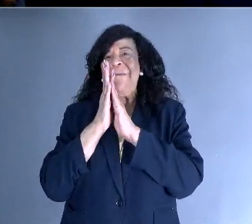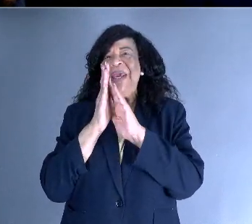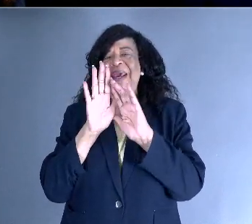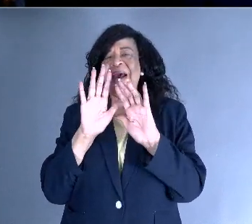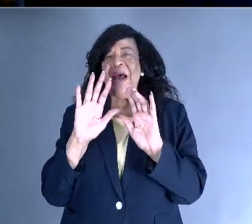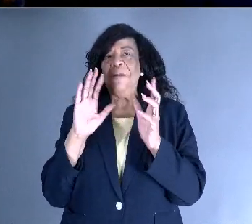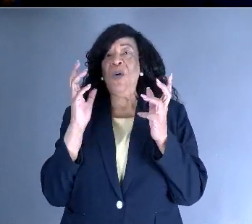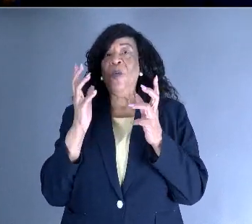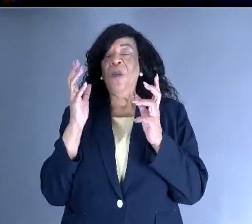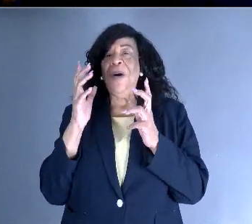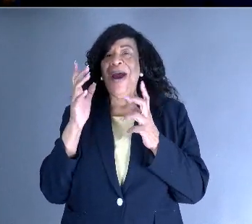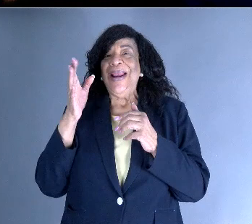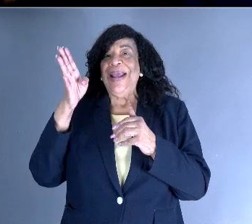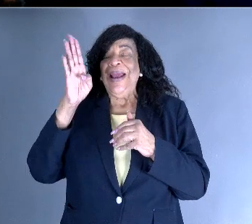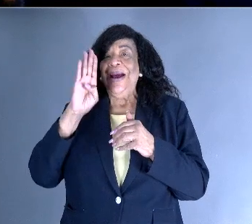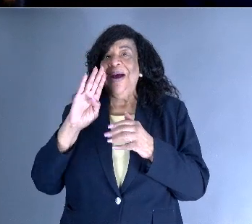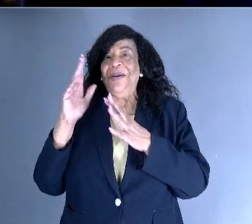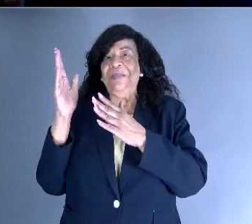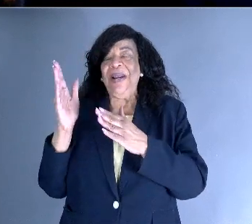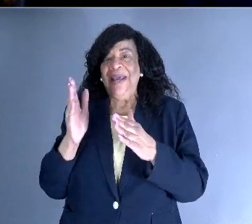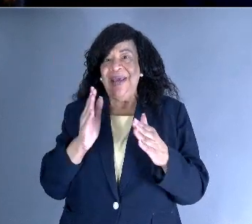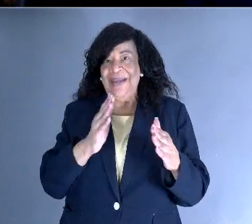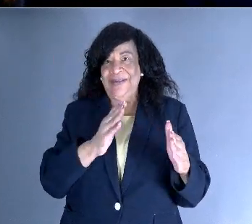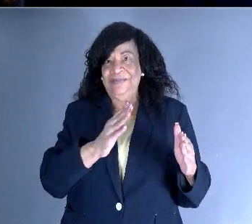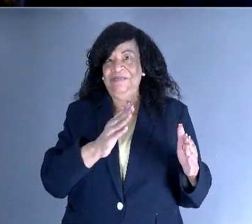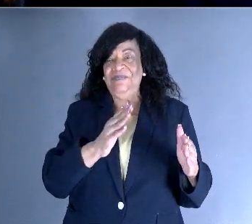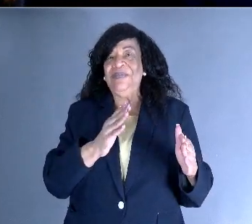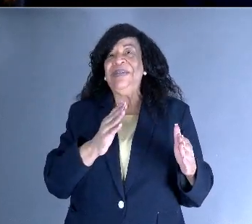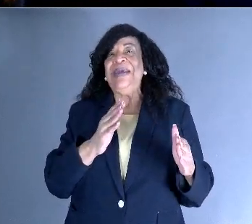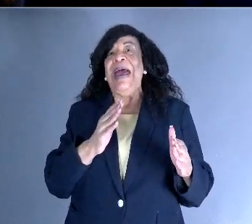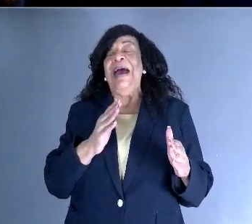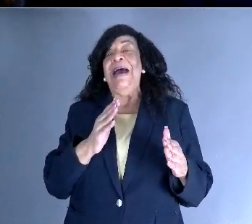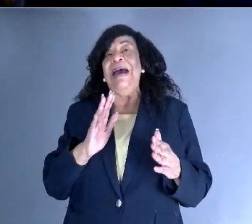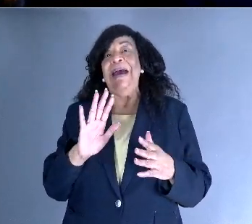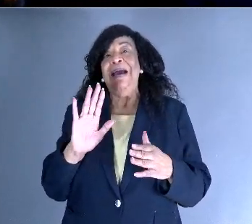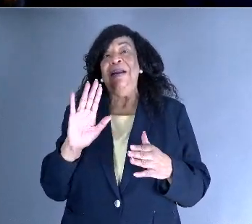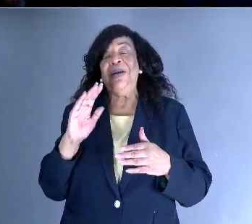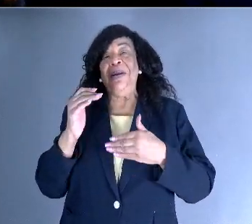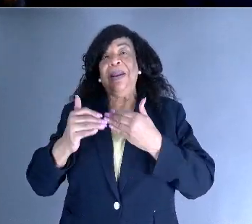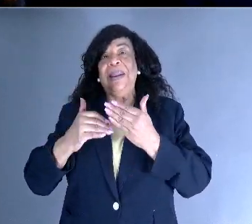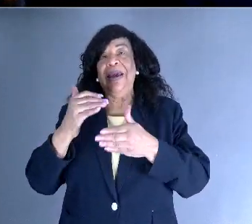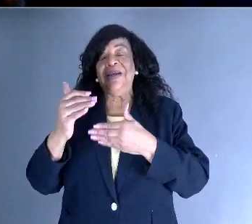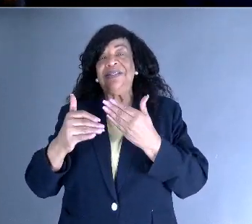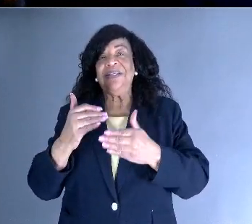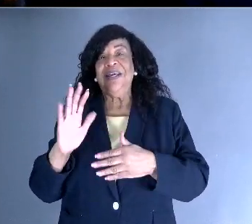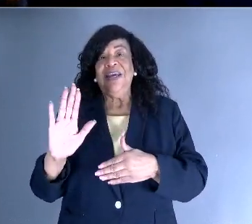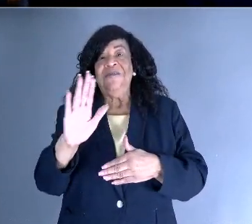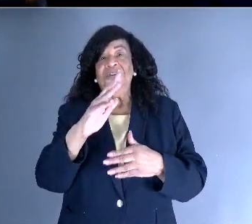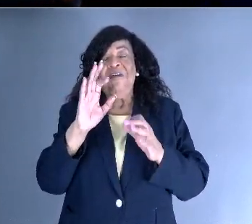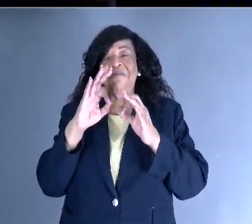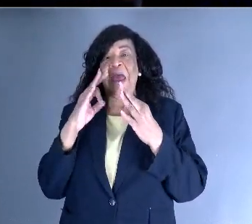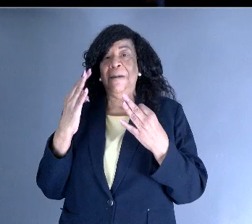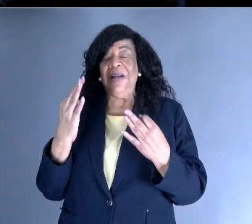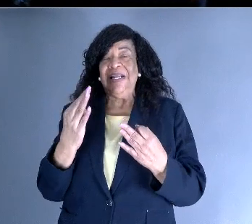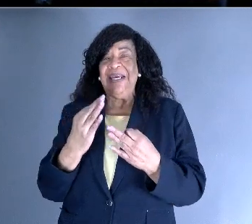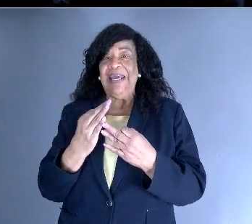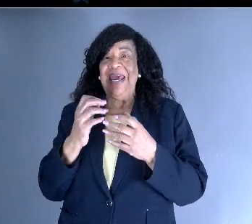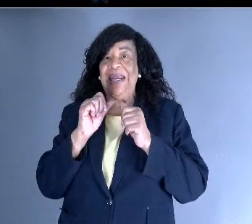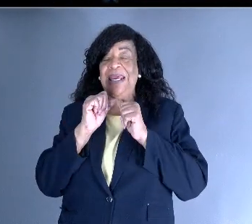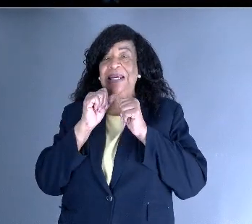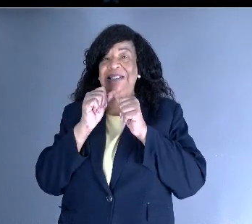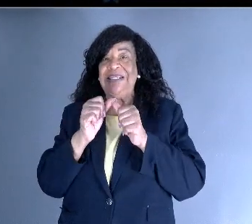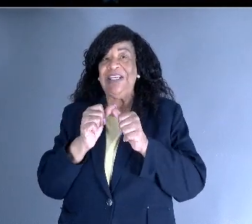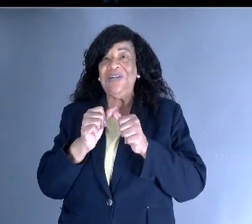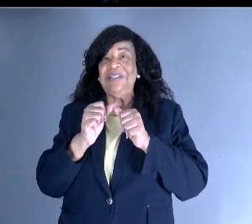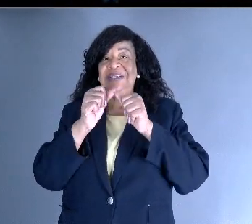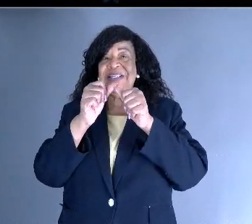life but in the legacy of your family and it keeps going and going and